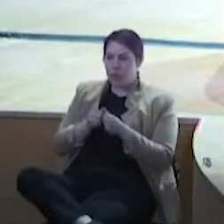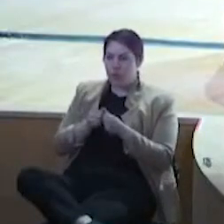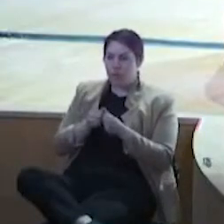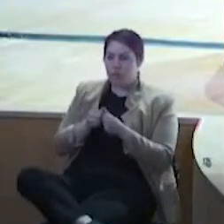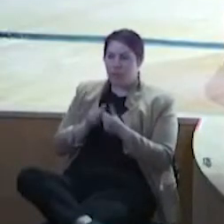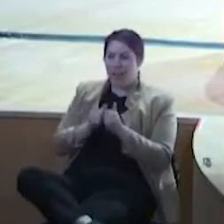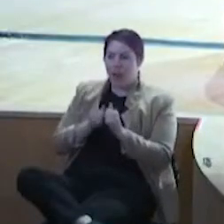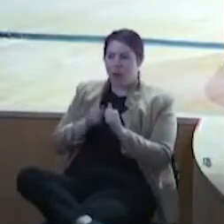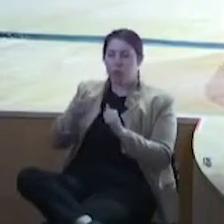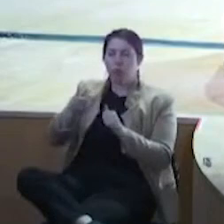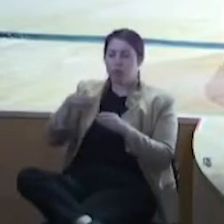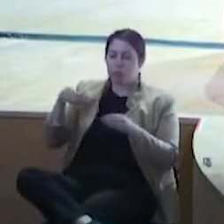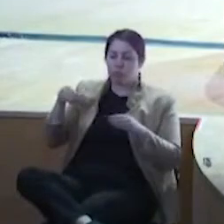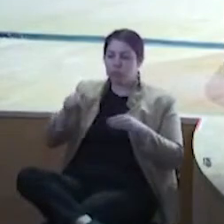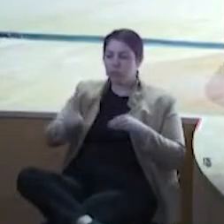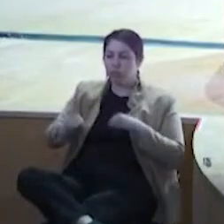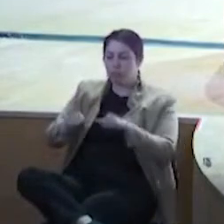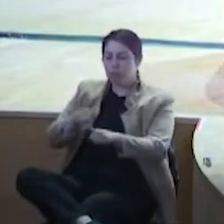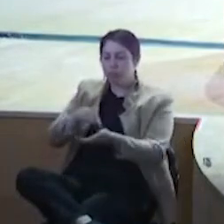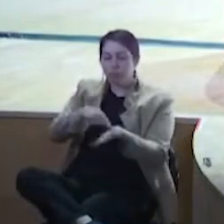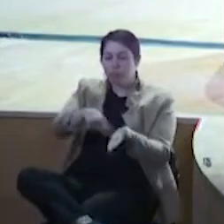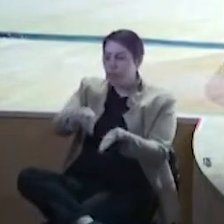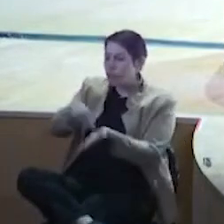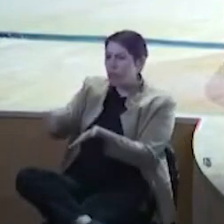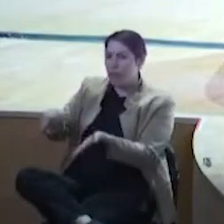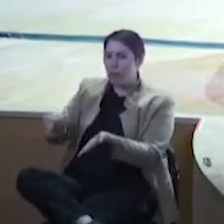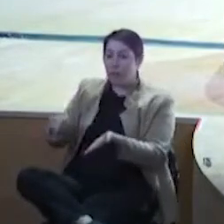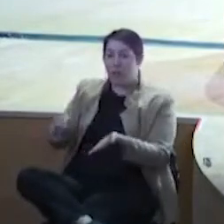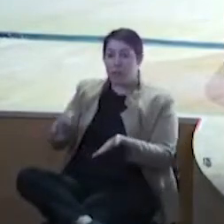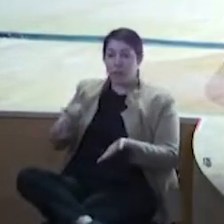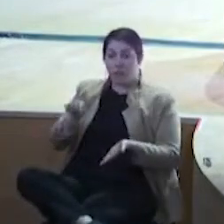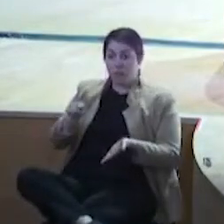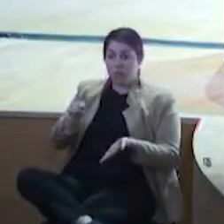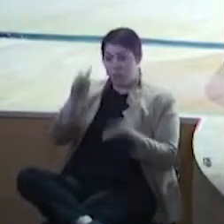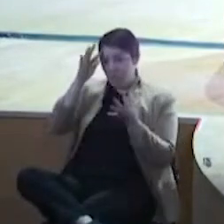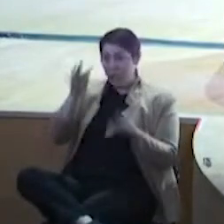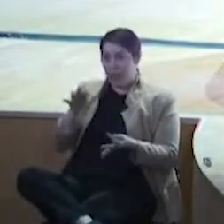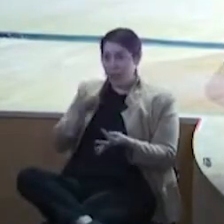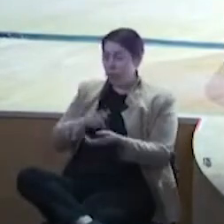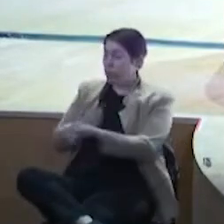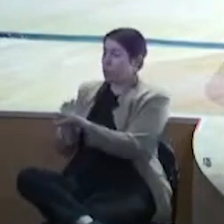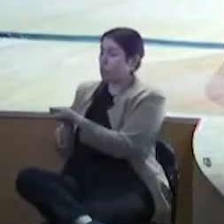If you choose to support companies,